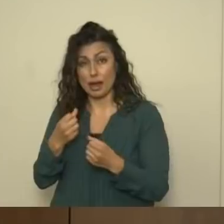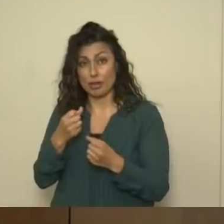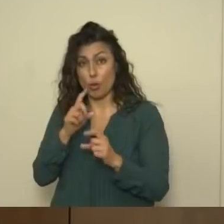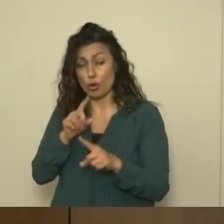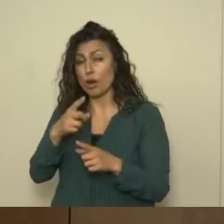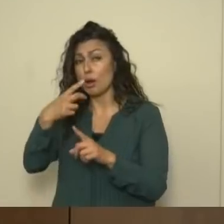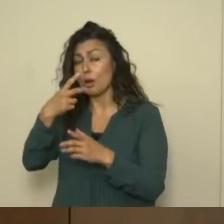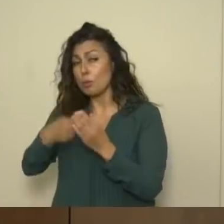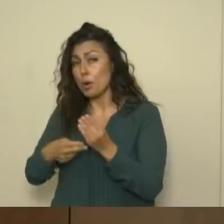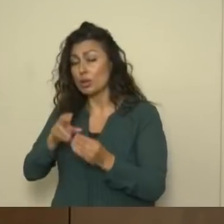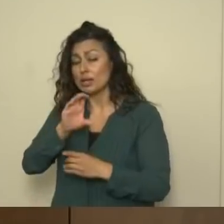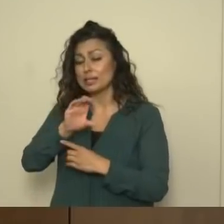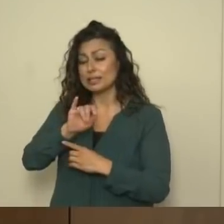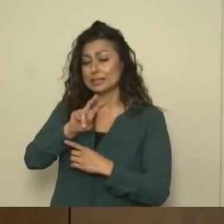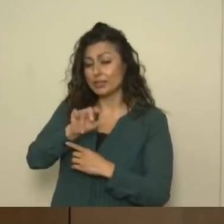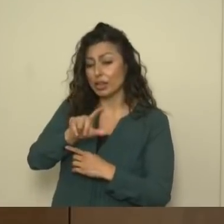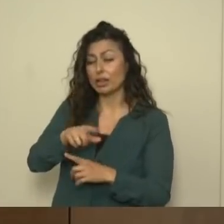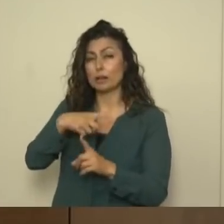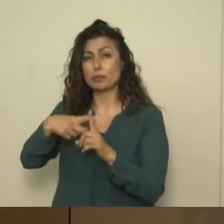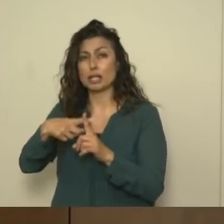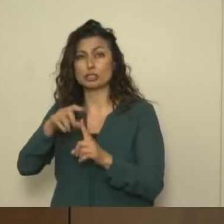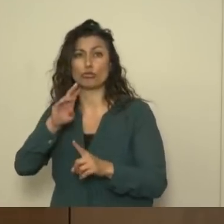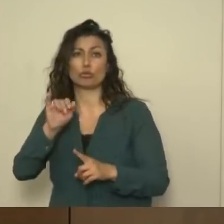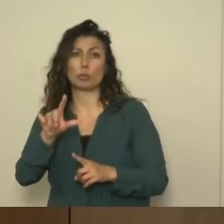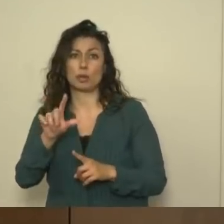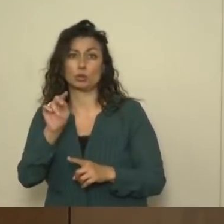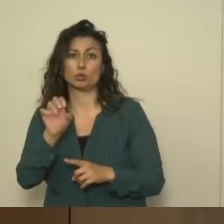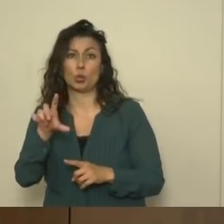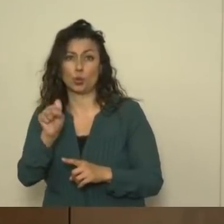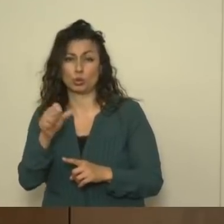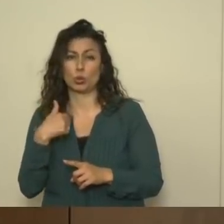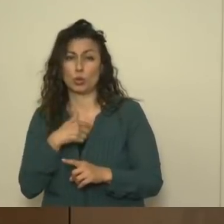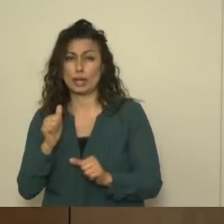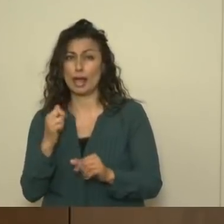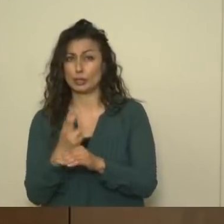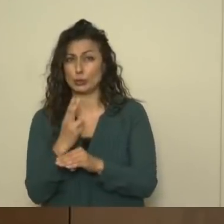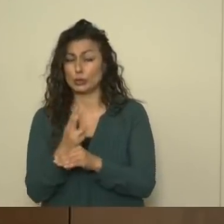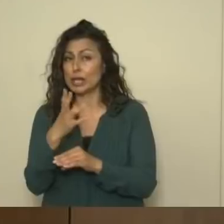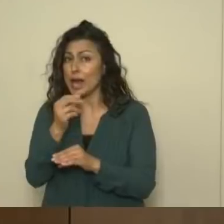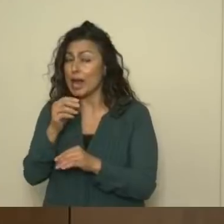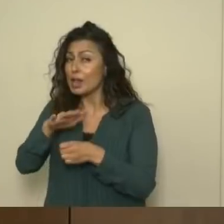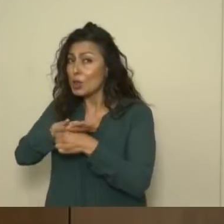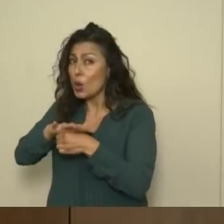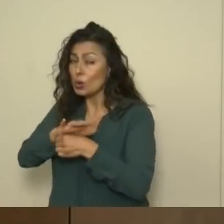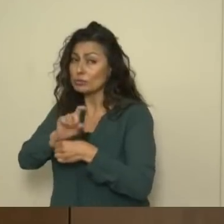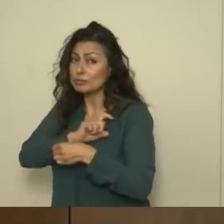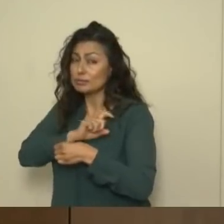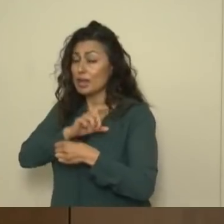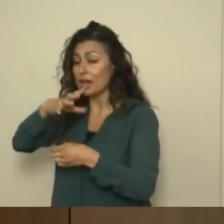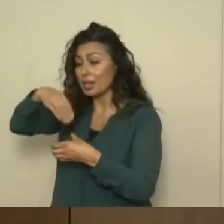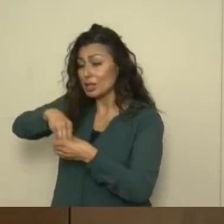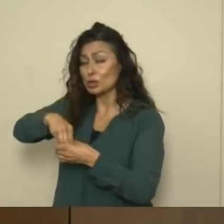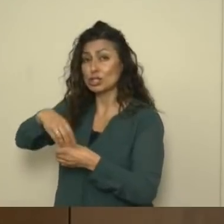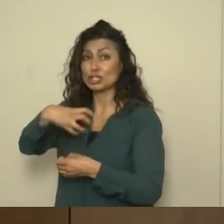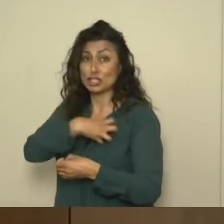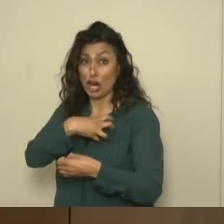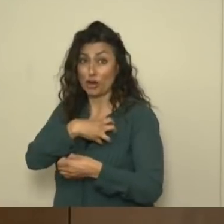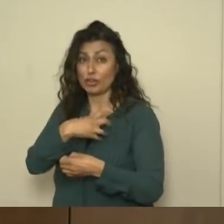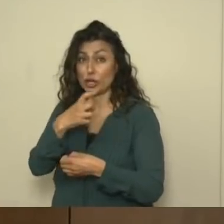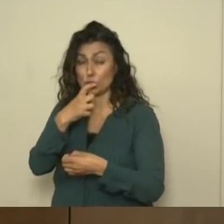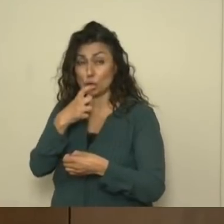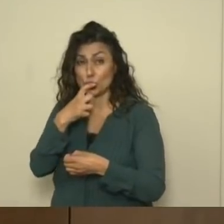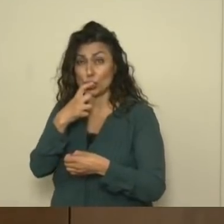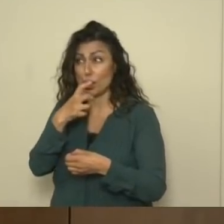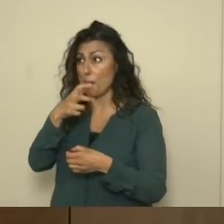civil and criminal tools at our disposal. And local law enforcement, including the sheriffs who have been